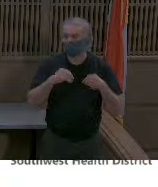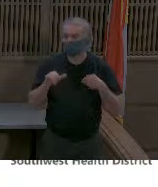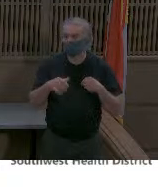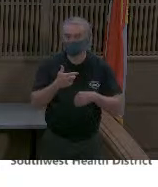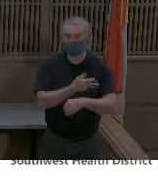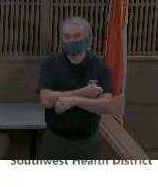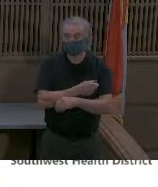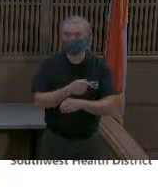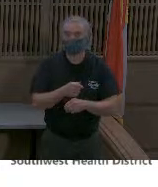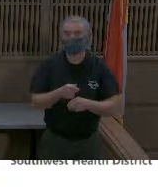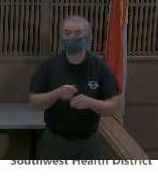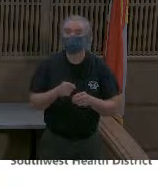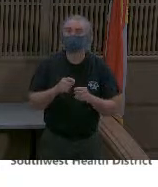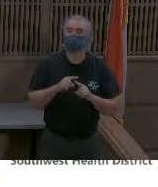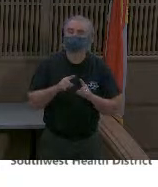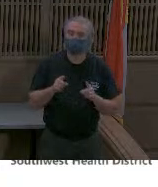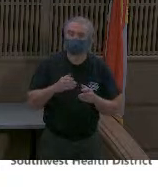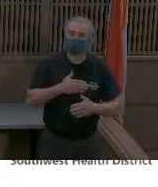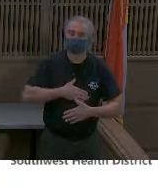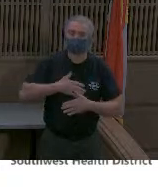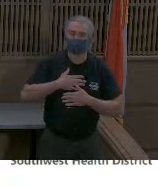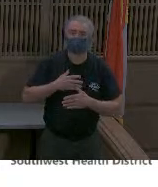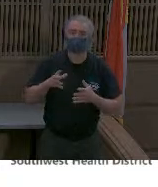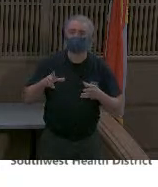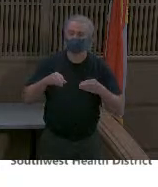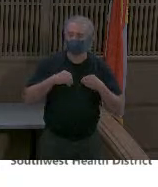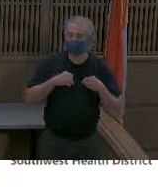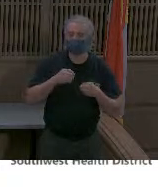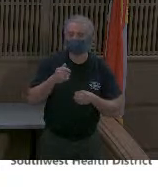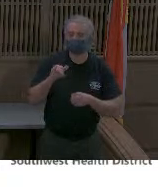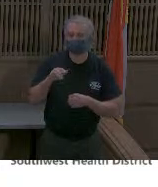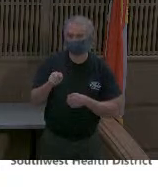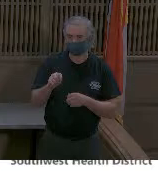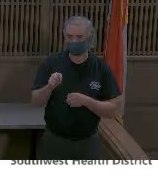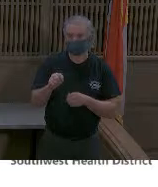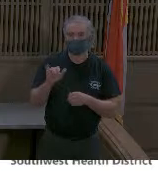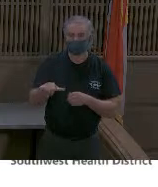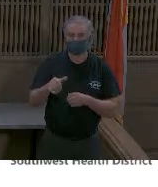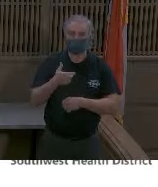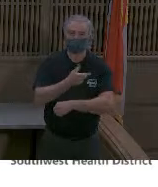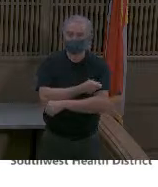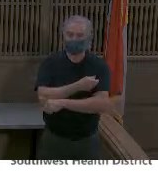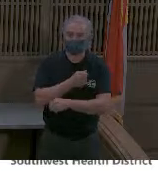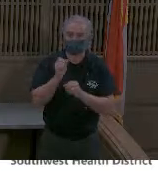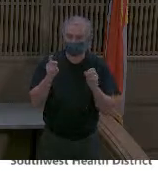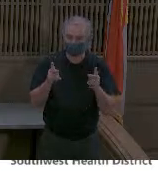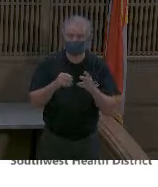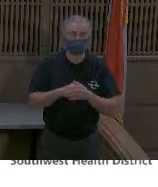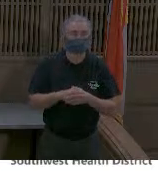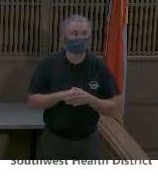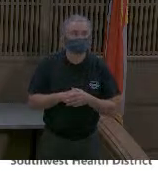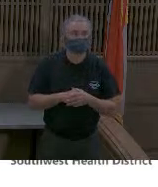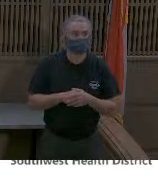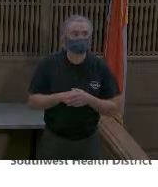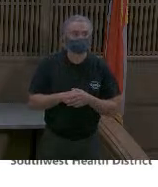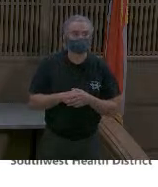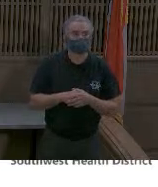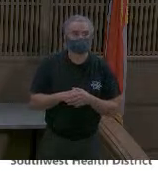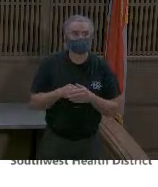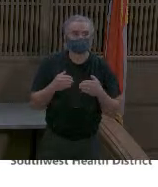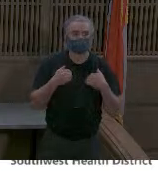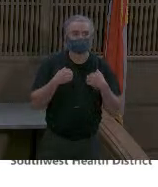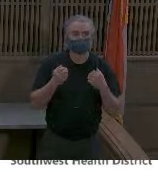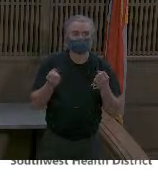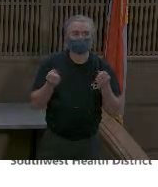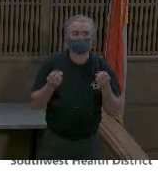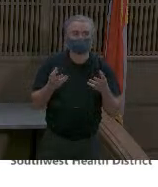a number of places where people can go. In Dougherty County, the vaccine is sufficiently plentiful. There